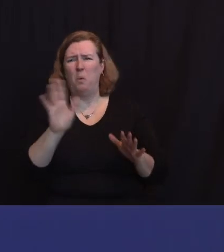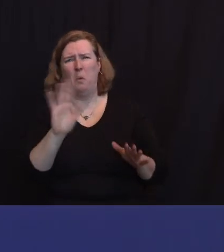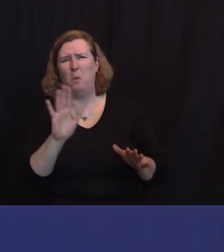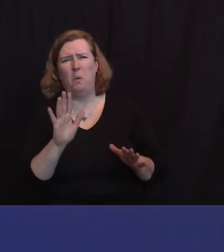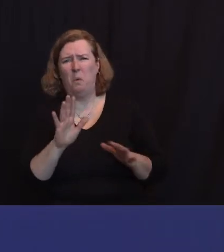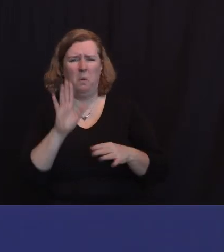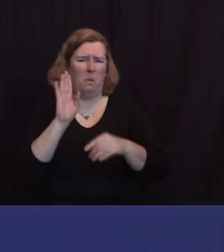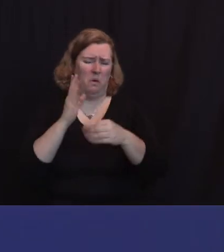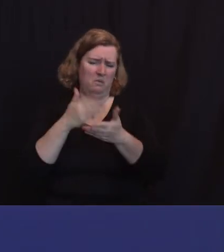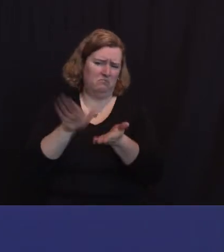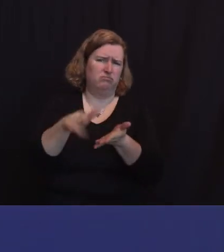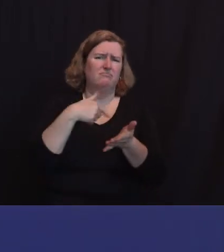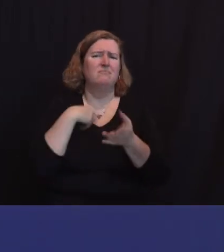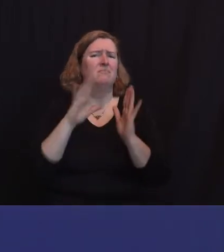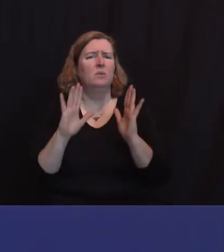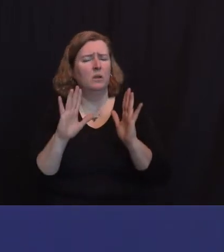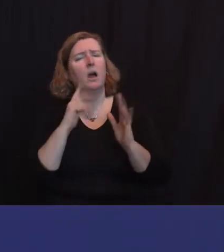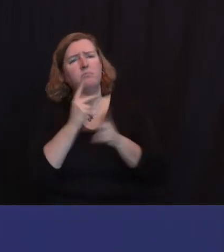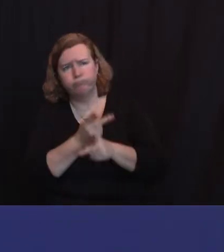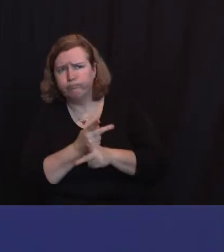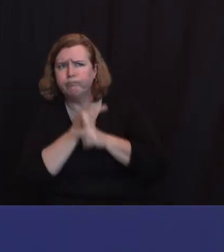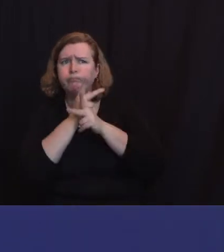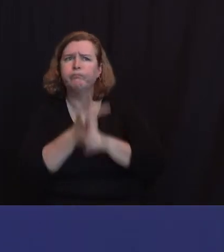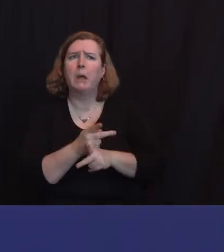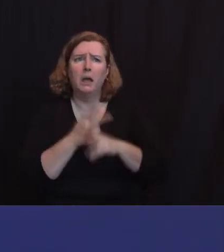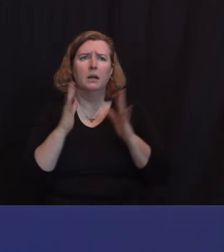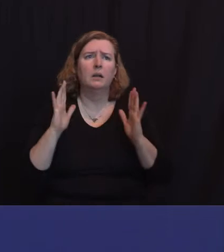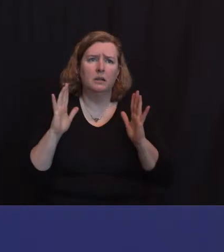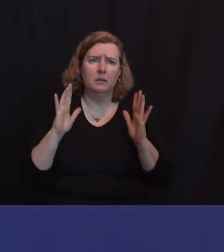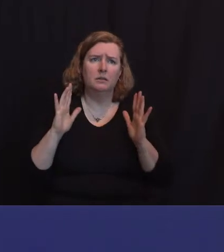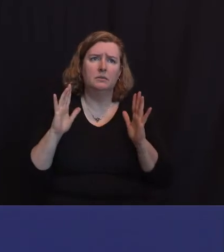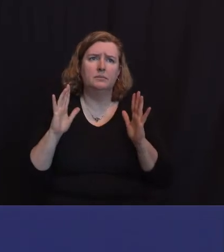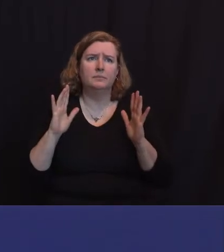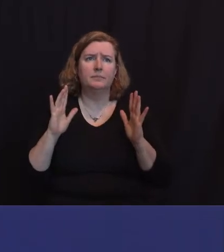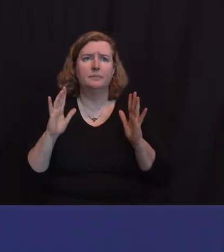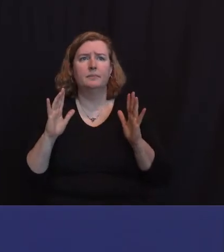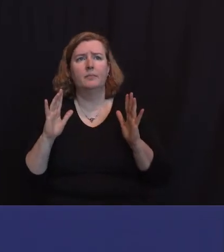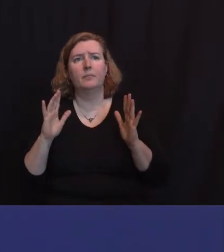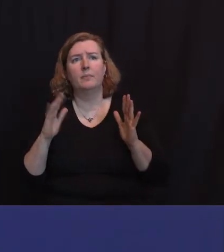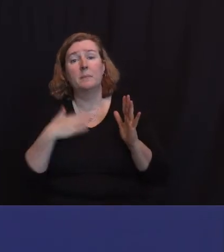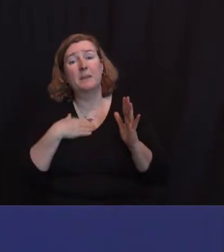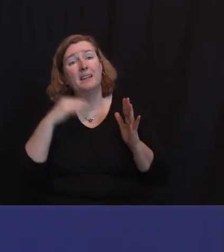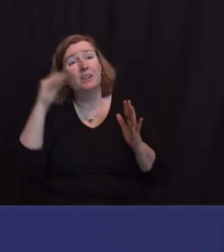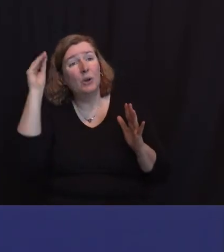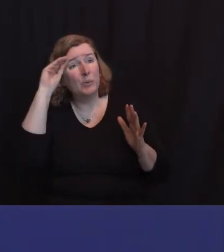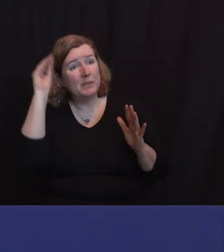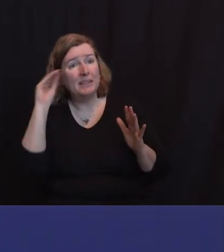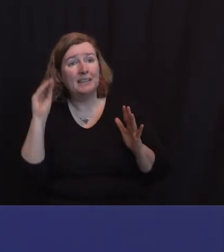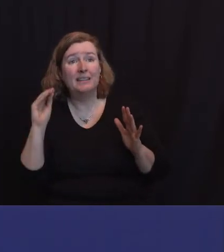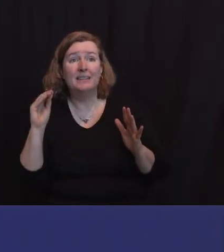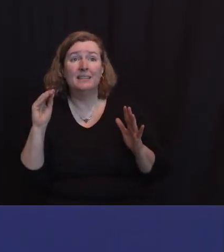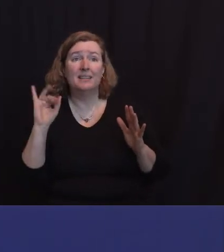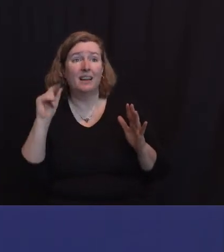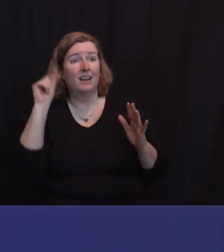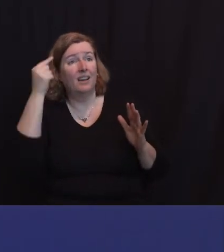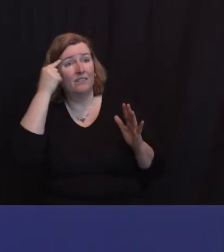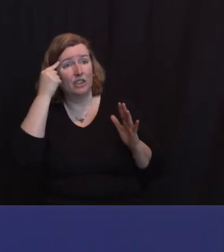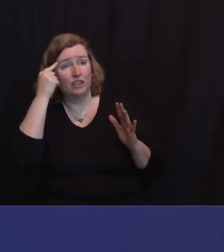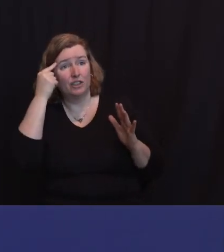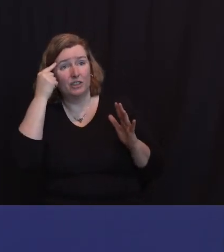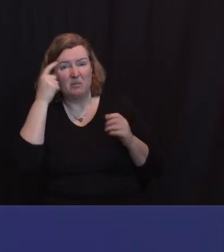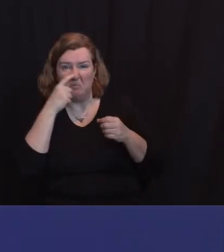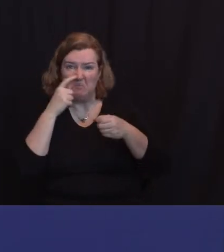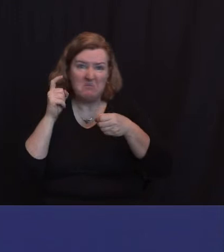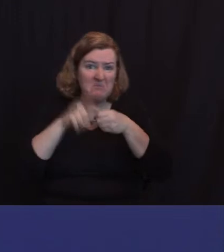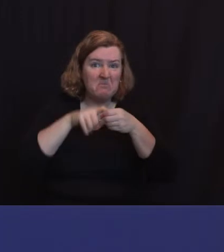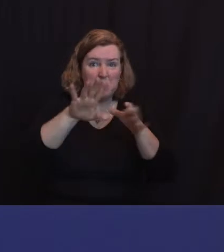about it. And I'm not of the opinion that government, big brother, getting into your life, that doesn't bother me. Government in the